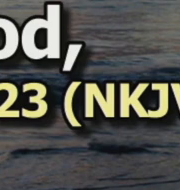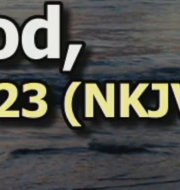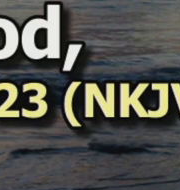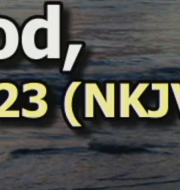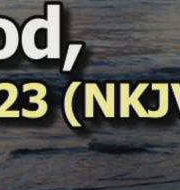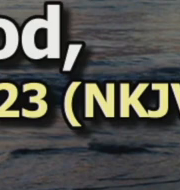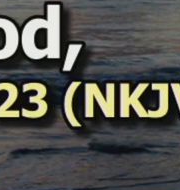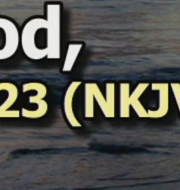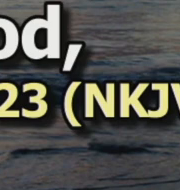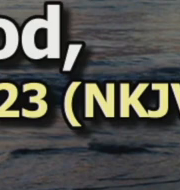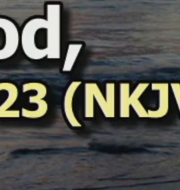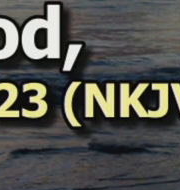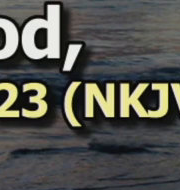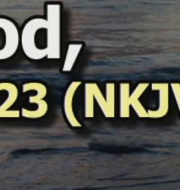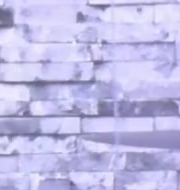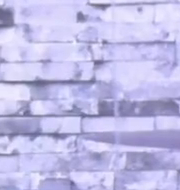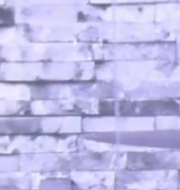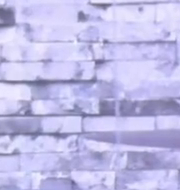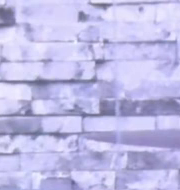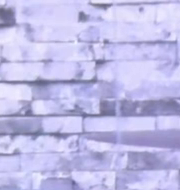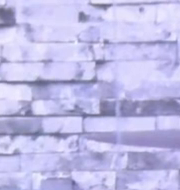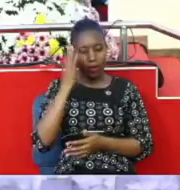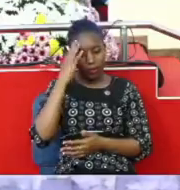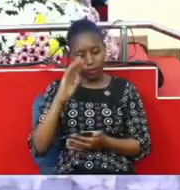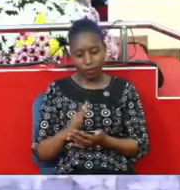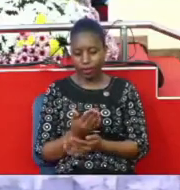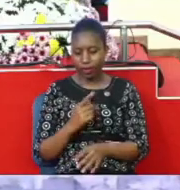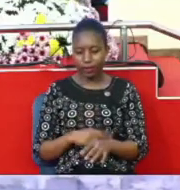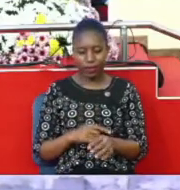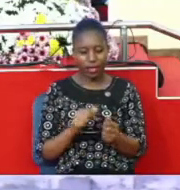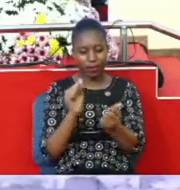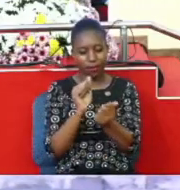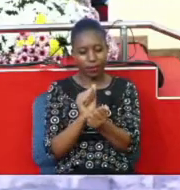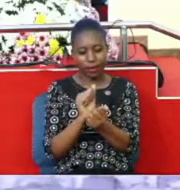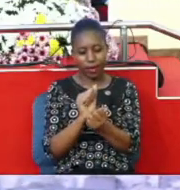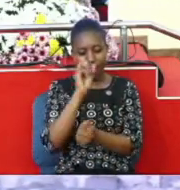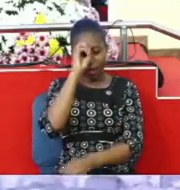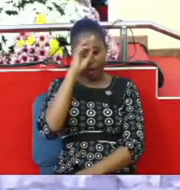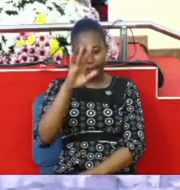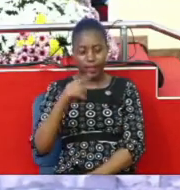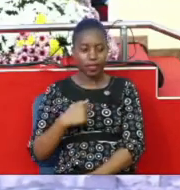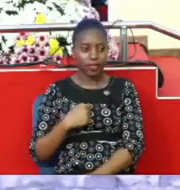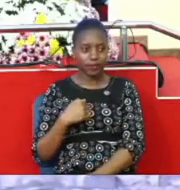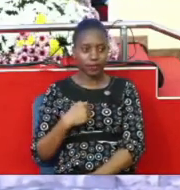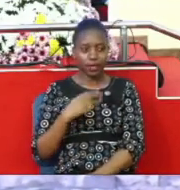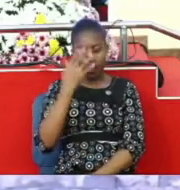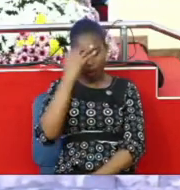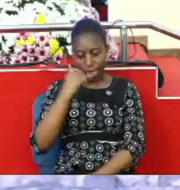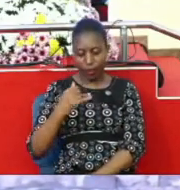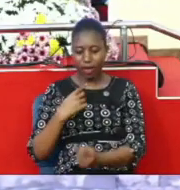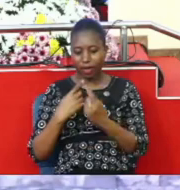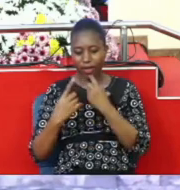You know, sometimes Paul amazes me. Because Paul talks like he can see